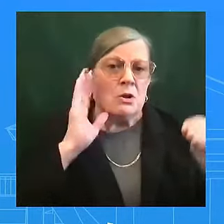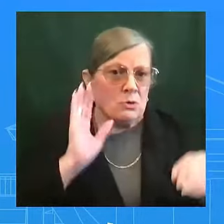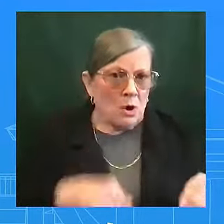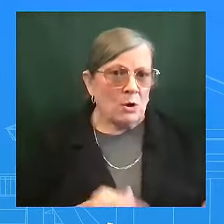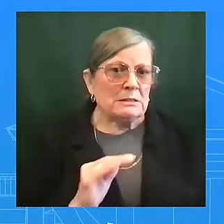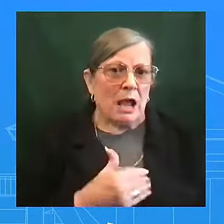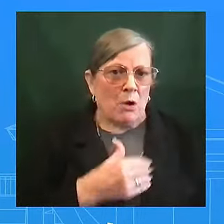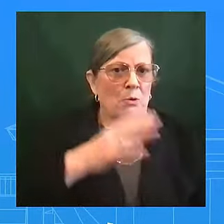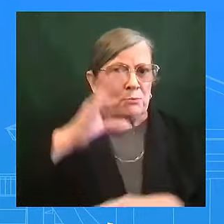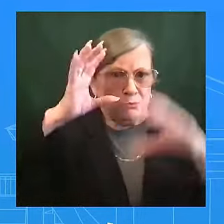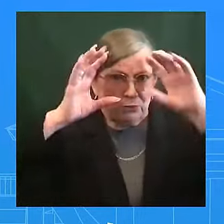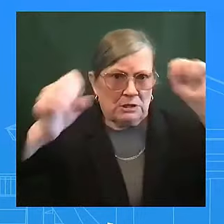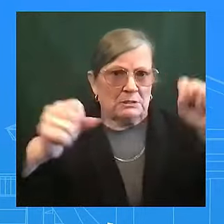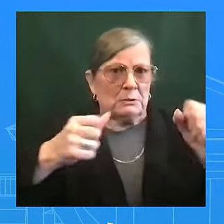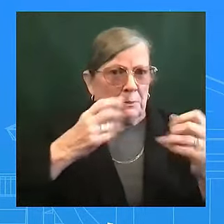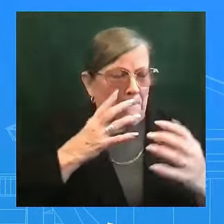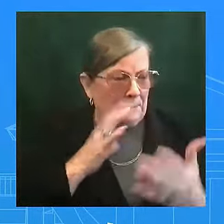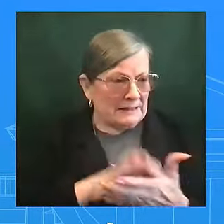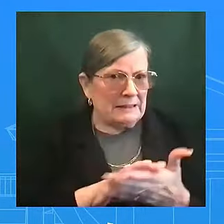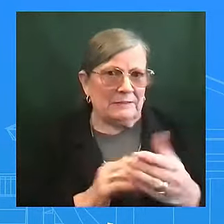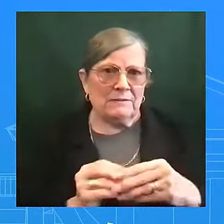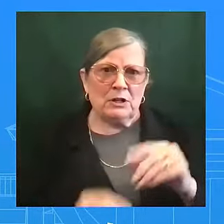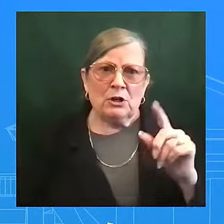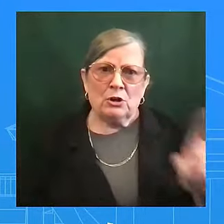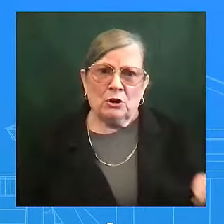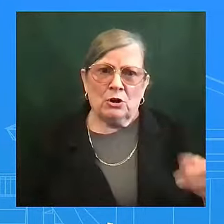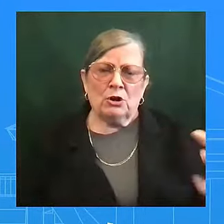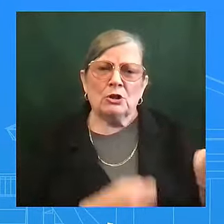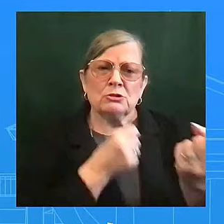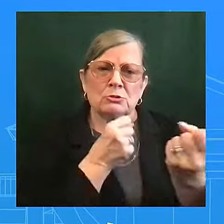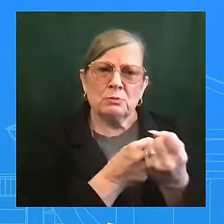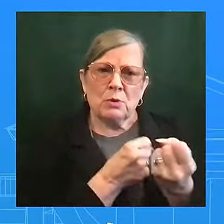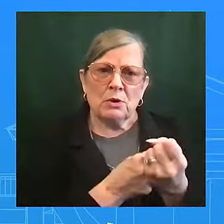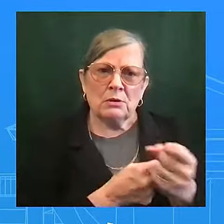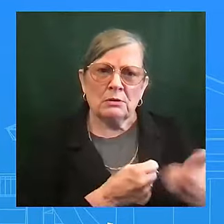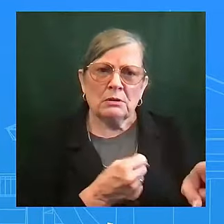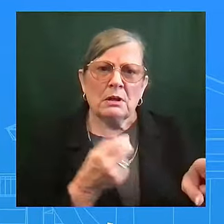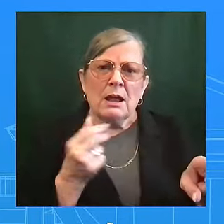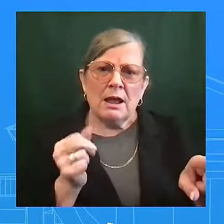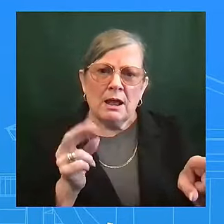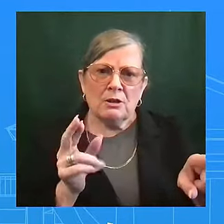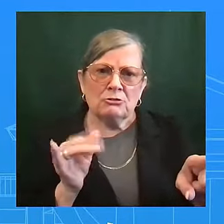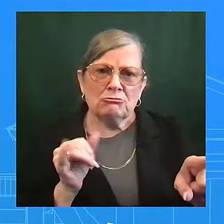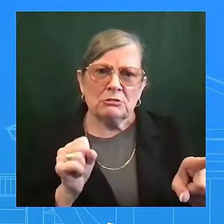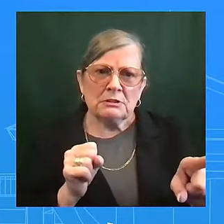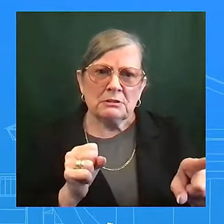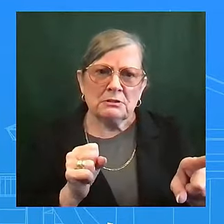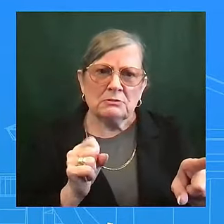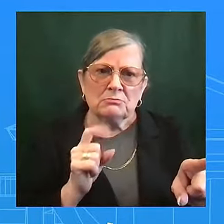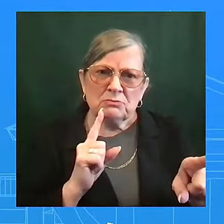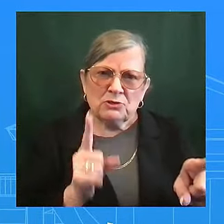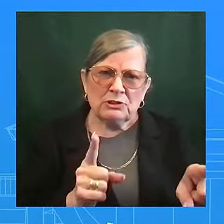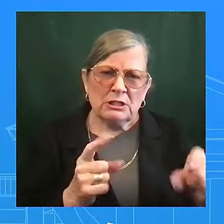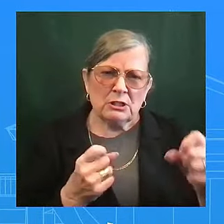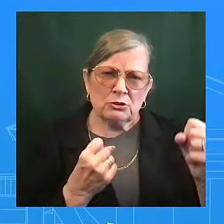line with her on, right? And we're talking about strengthening the middle class. That's what we believe her bold policy agenda continues to do. And